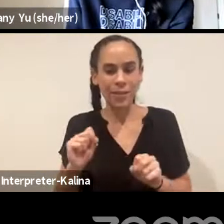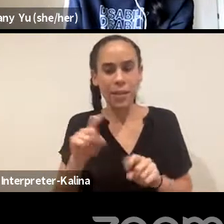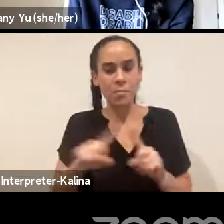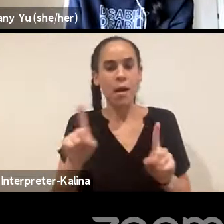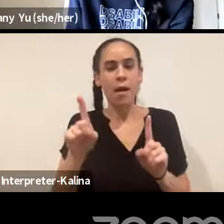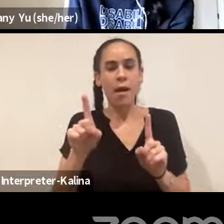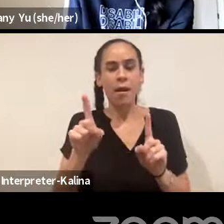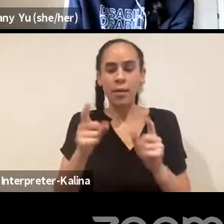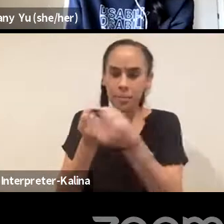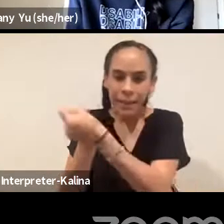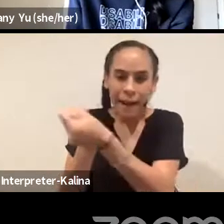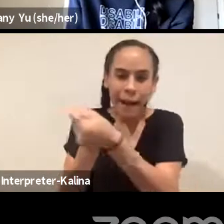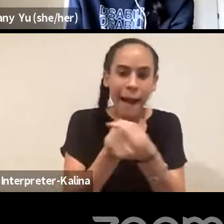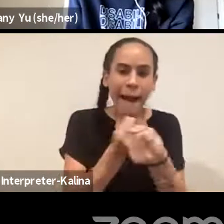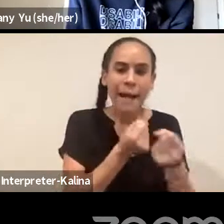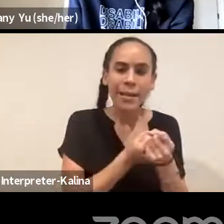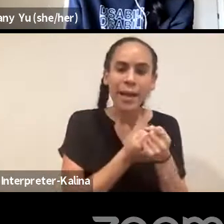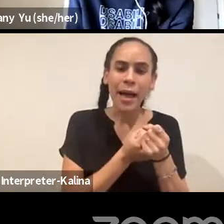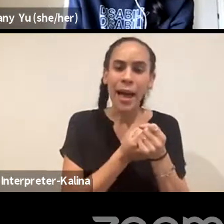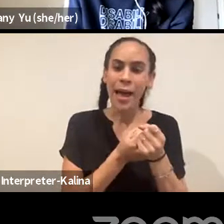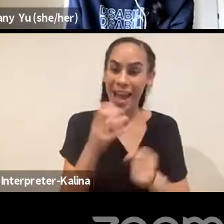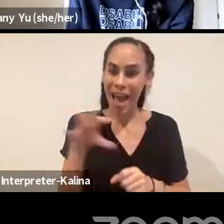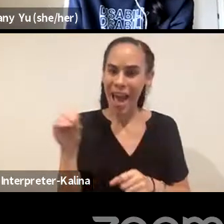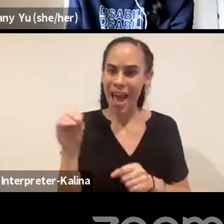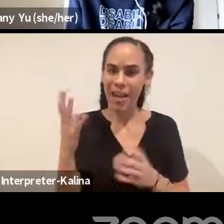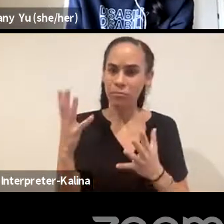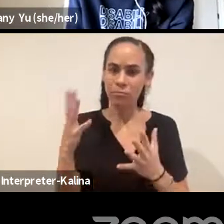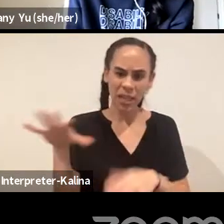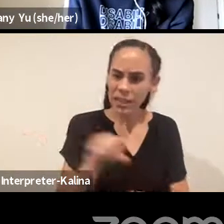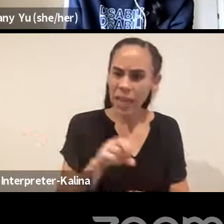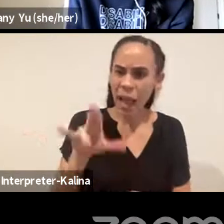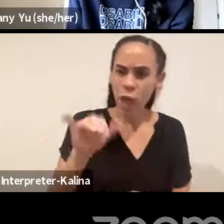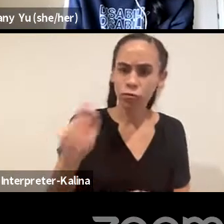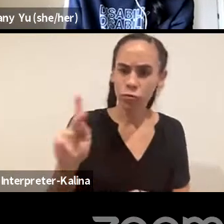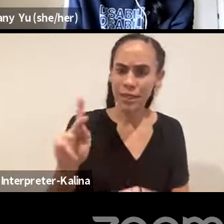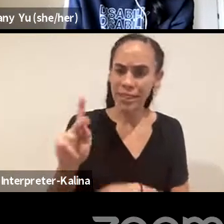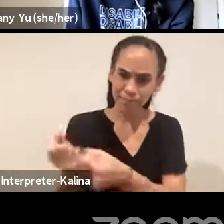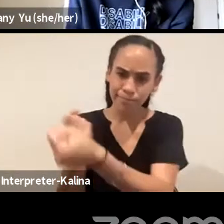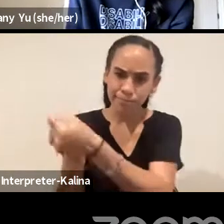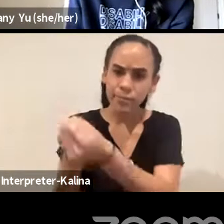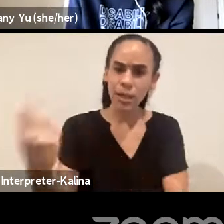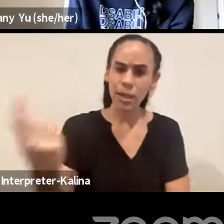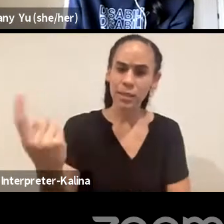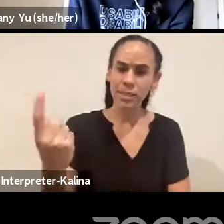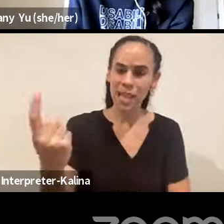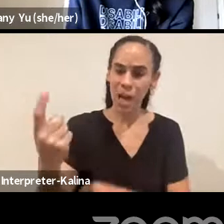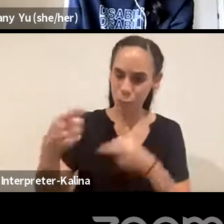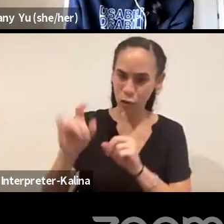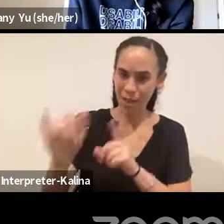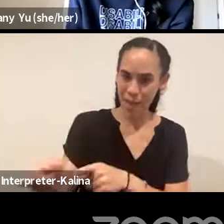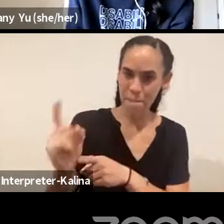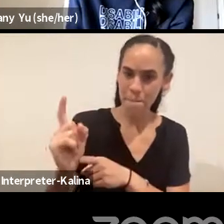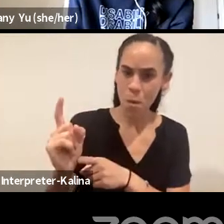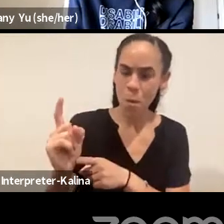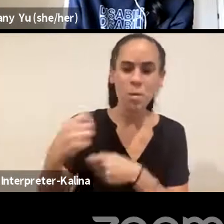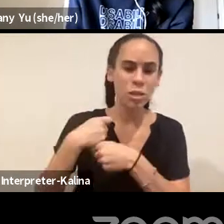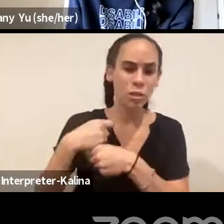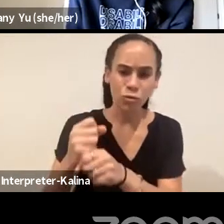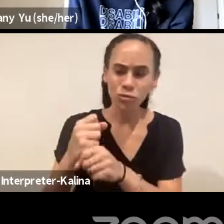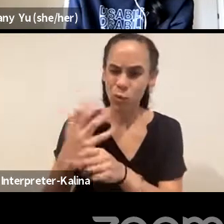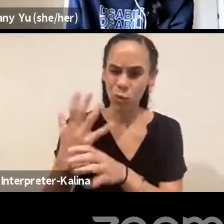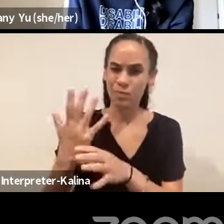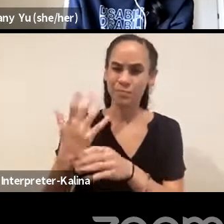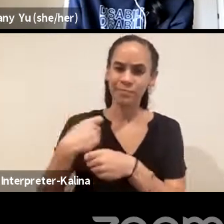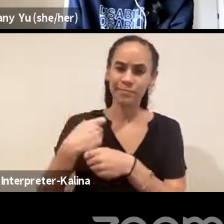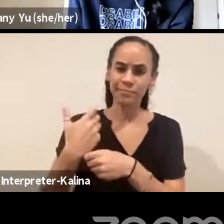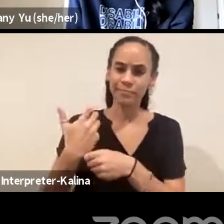or even being mindful of taking risk and being an ally for someone in that moment to correct any type of wrong injustices happening